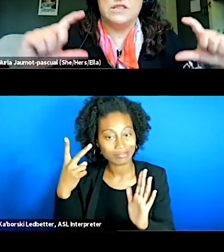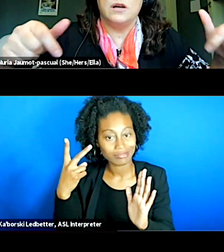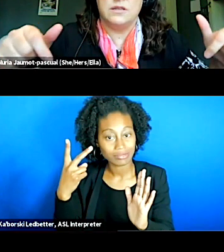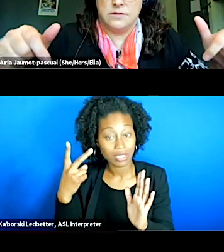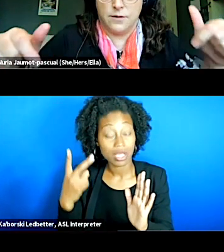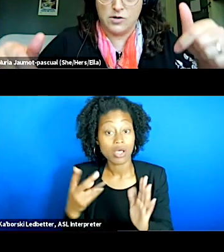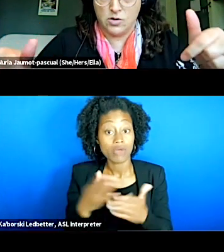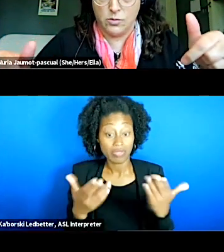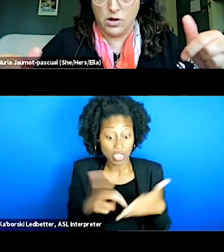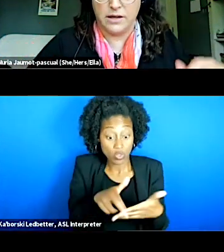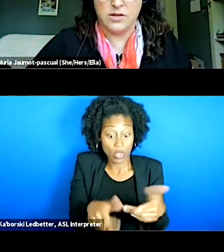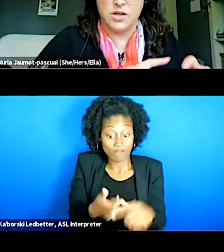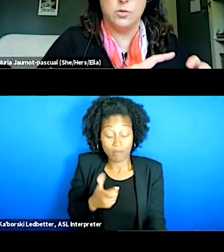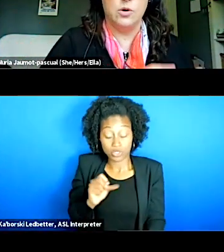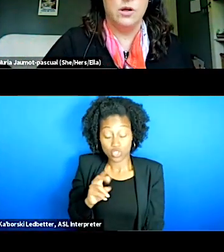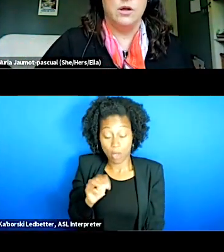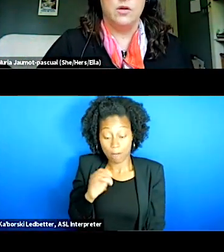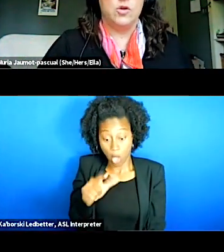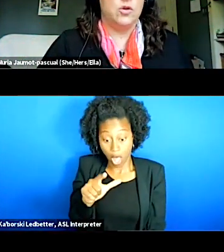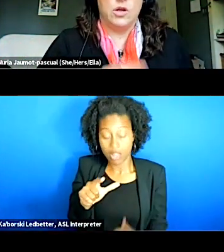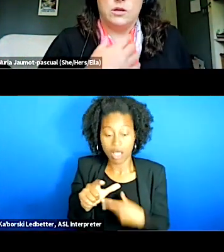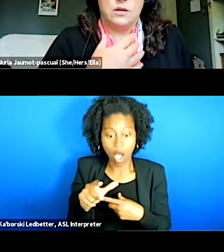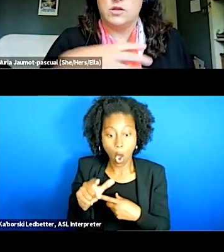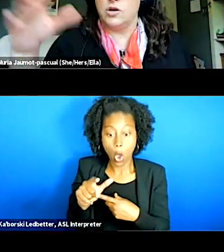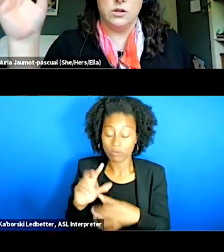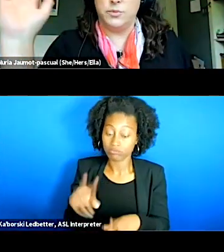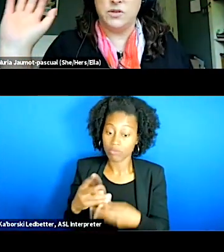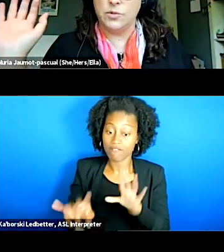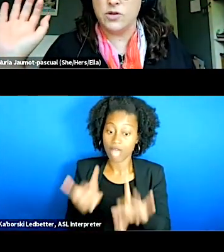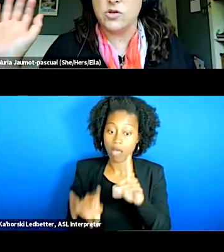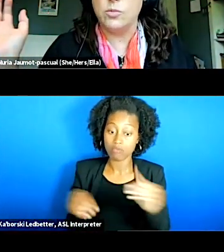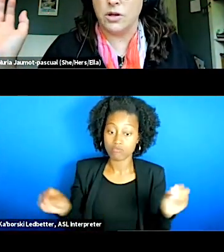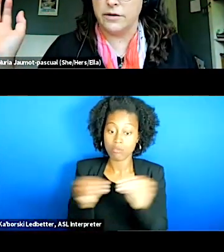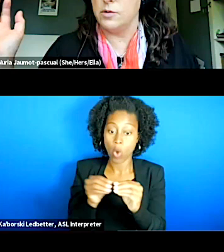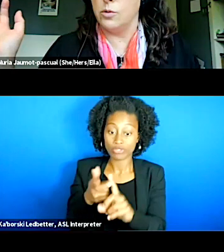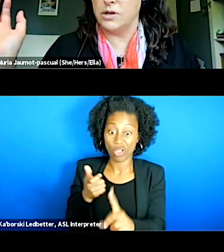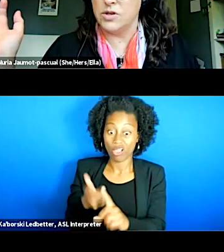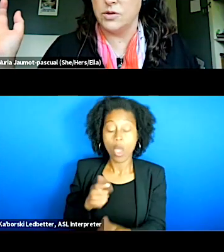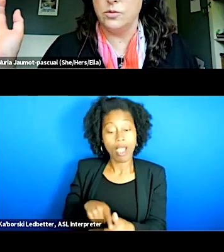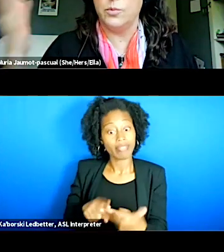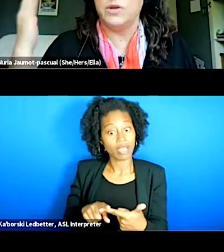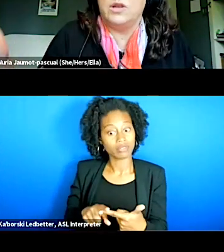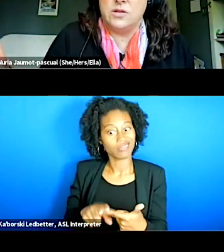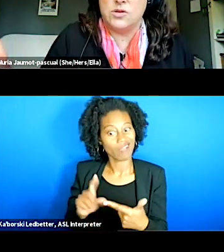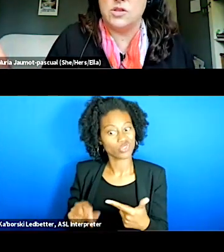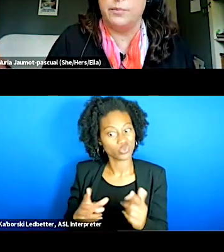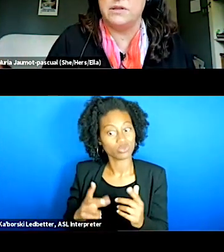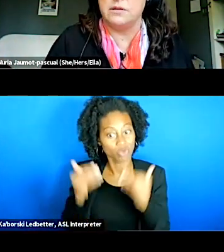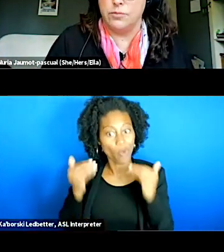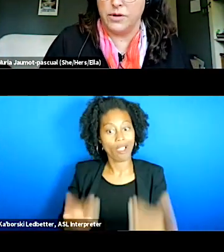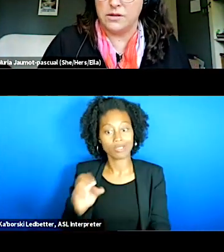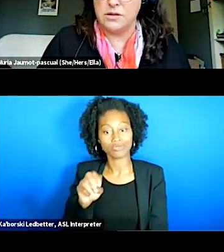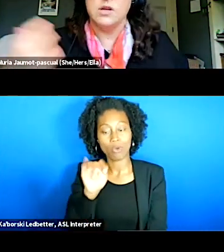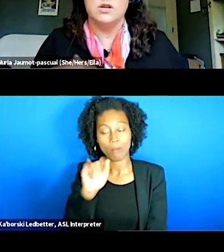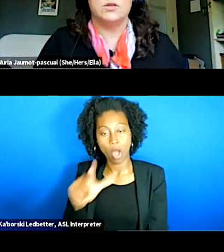that resulted from snowballing. So you can eternally be doing snowballing if you wanted to, but you need to stop at